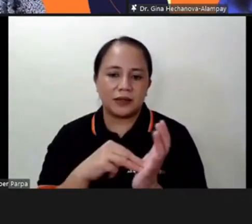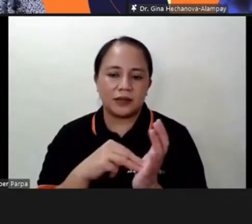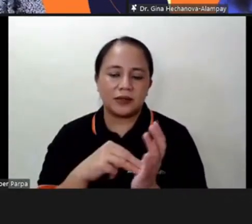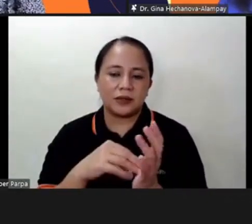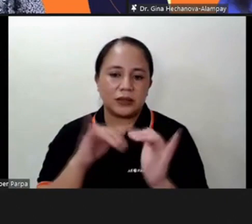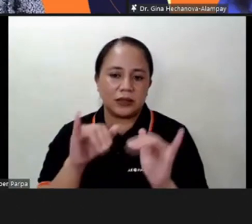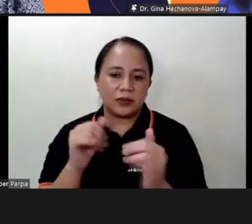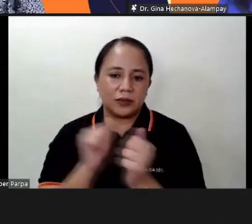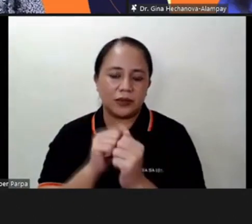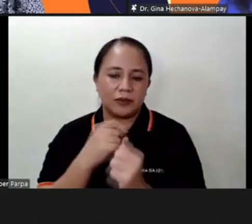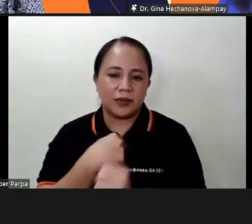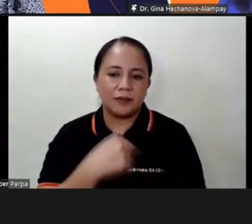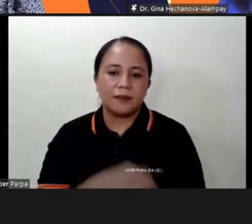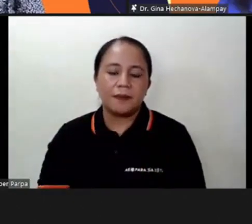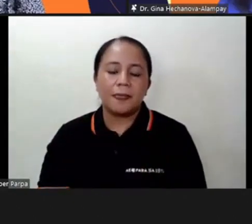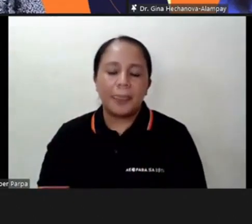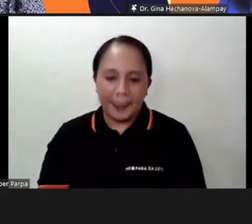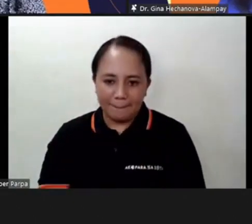stays with me is that